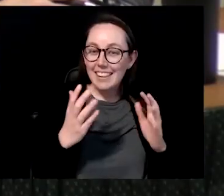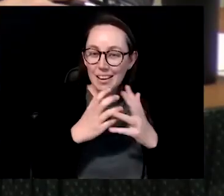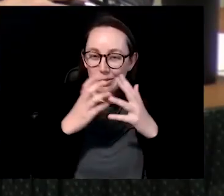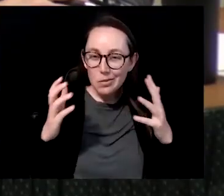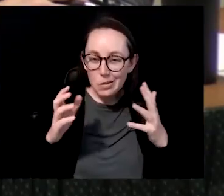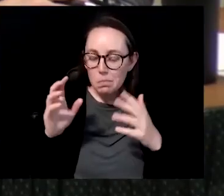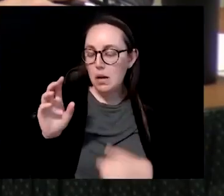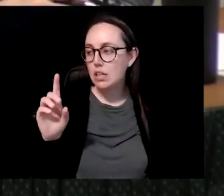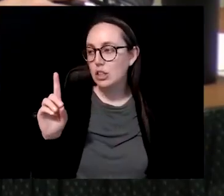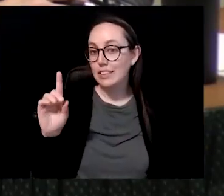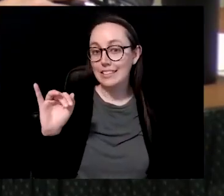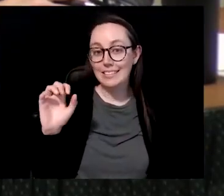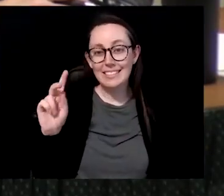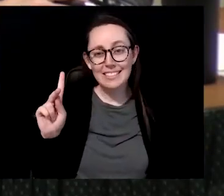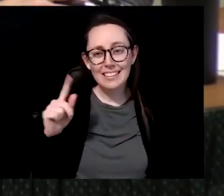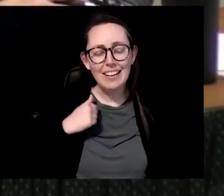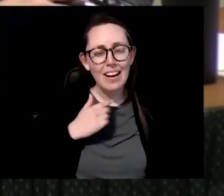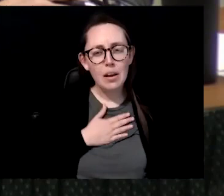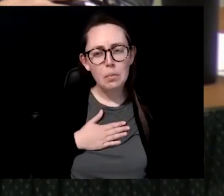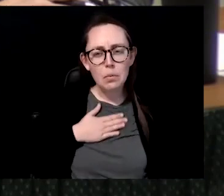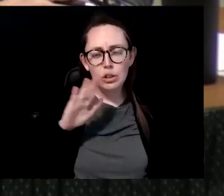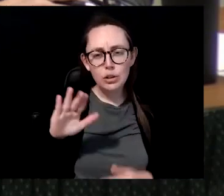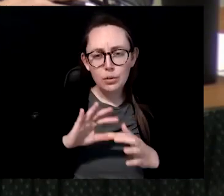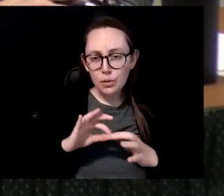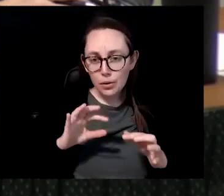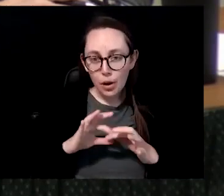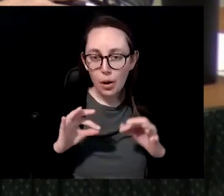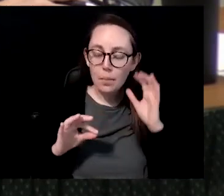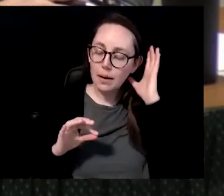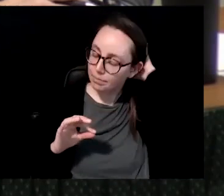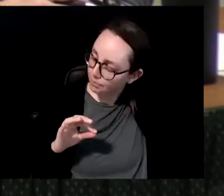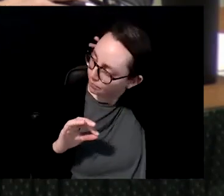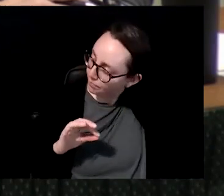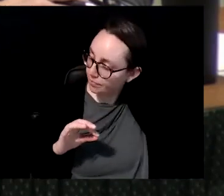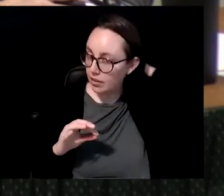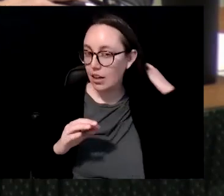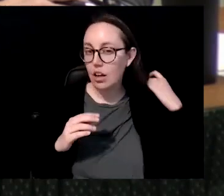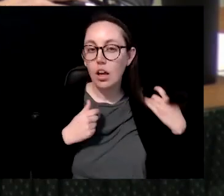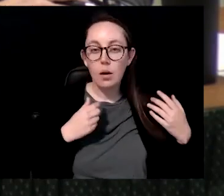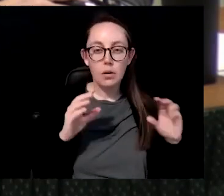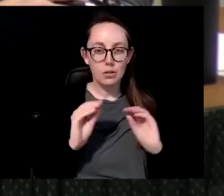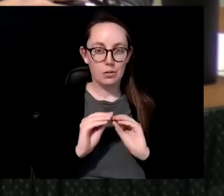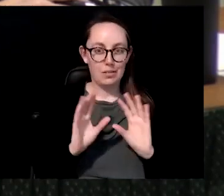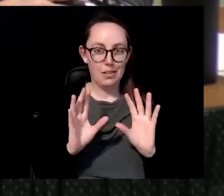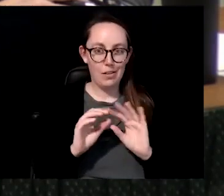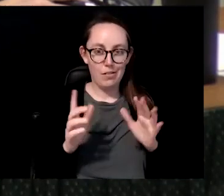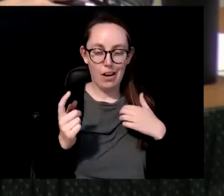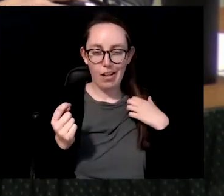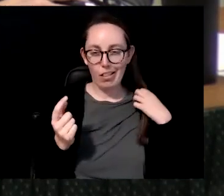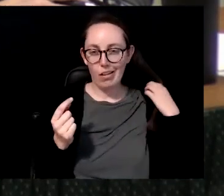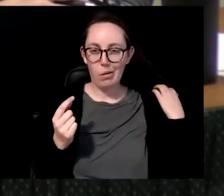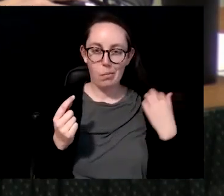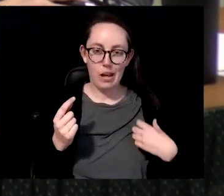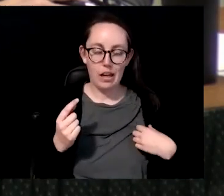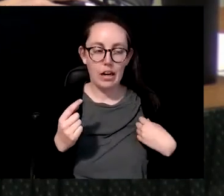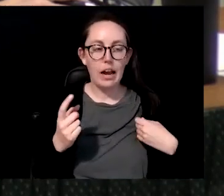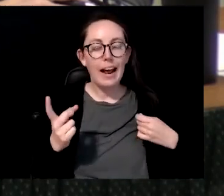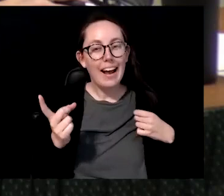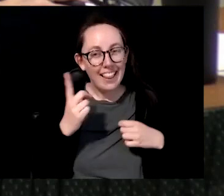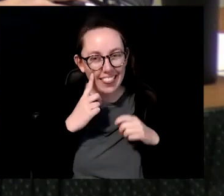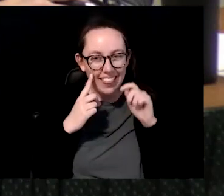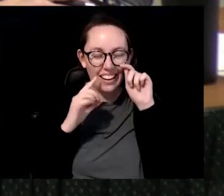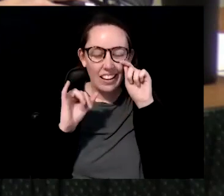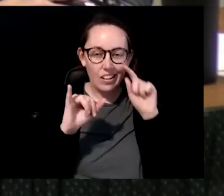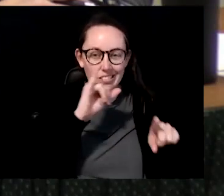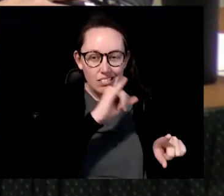I'm gonna I want to provide sort of from my own perspective uh a little bit of clarity on it I think there's a little bit of mixing up of terminology the